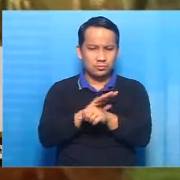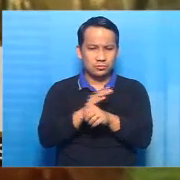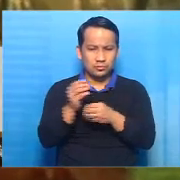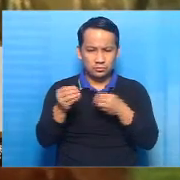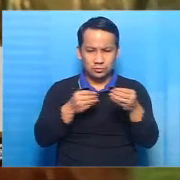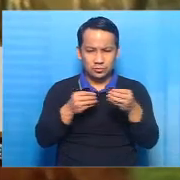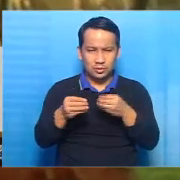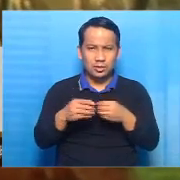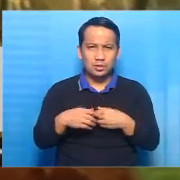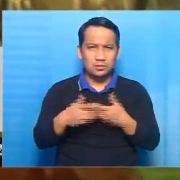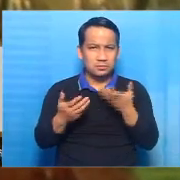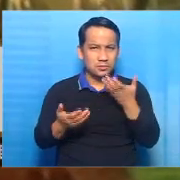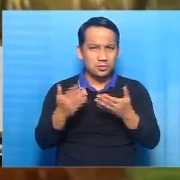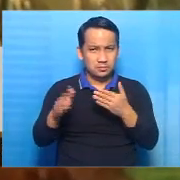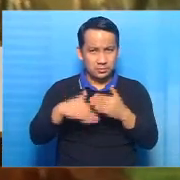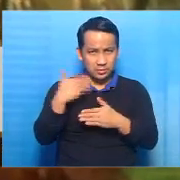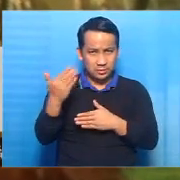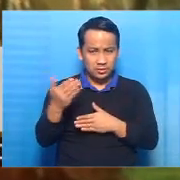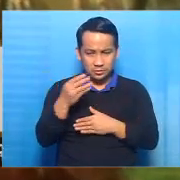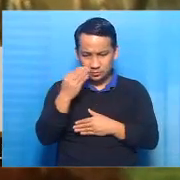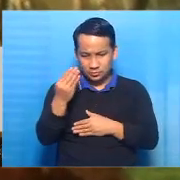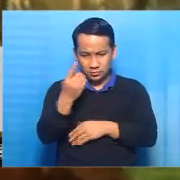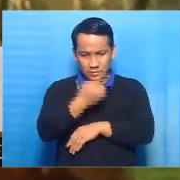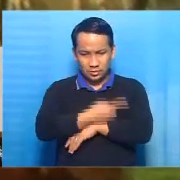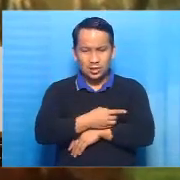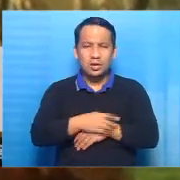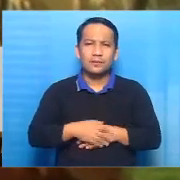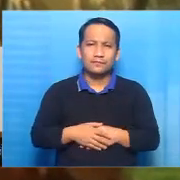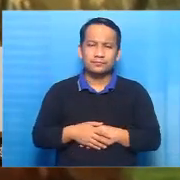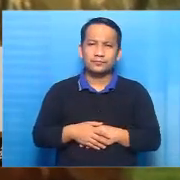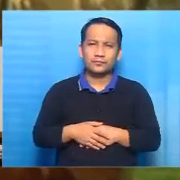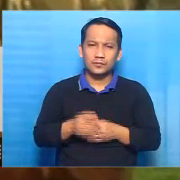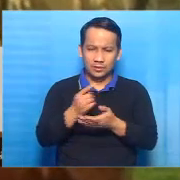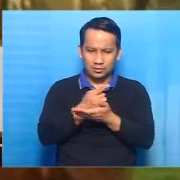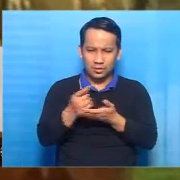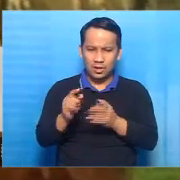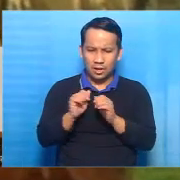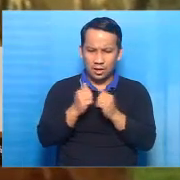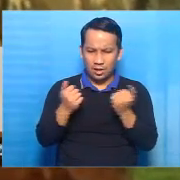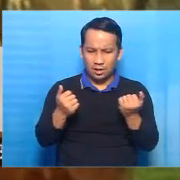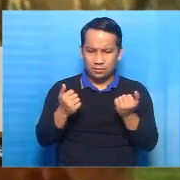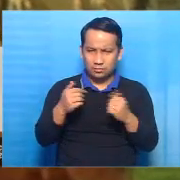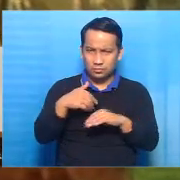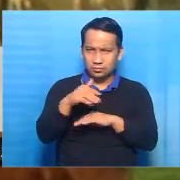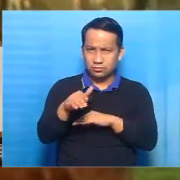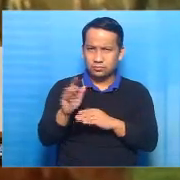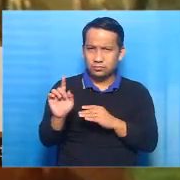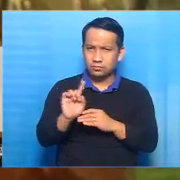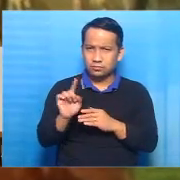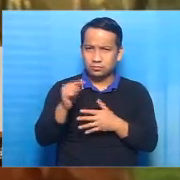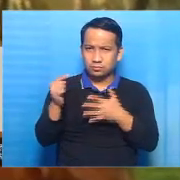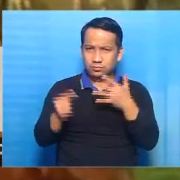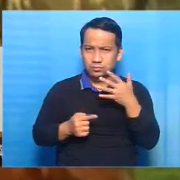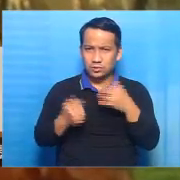operational probably within the next few years. And how do we defend ourselves if ever